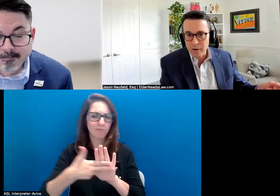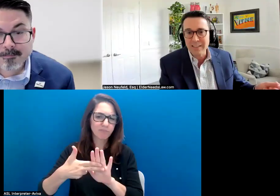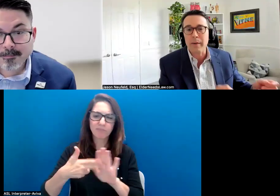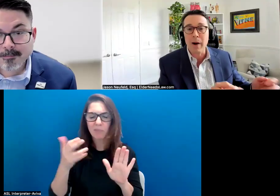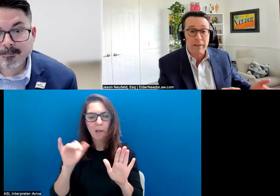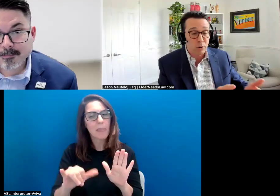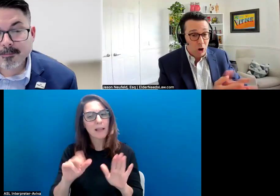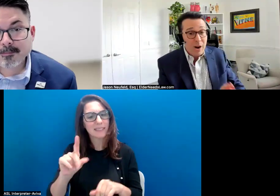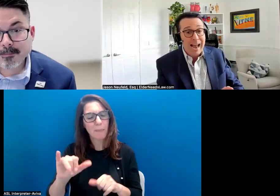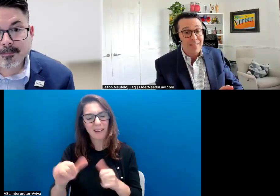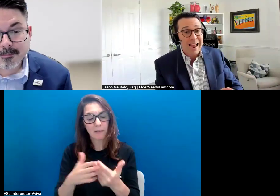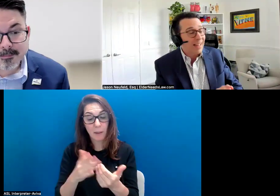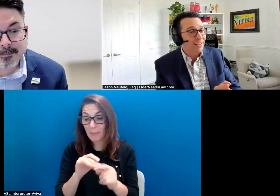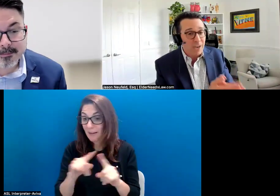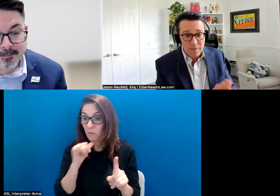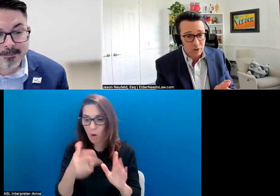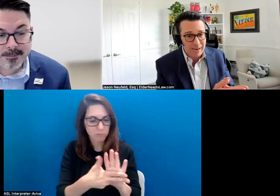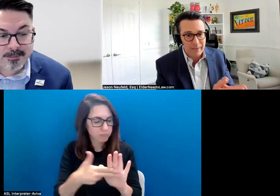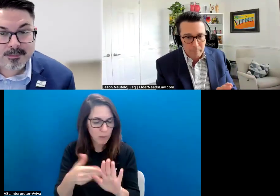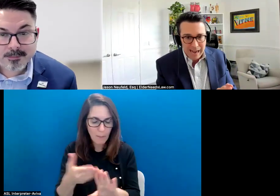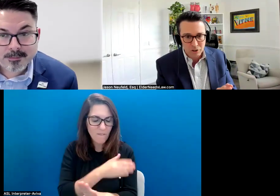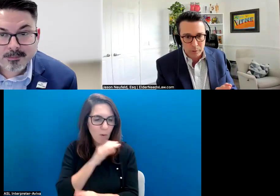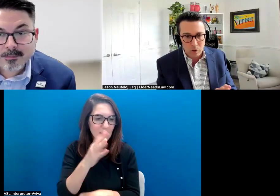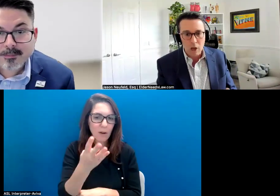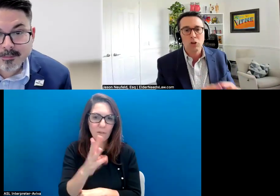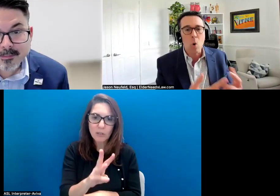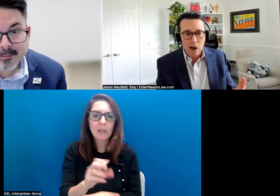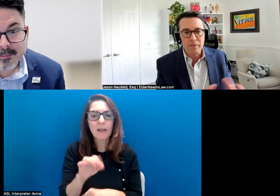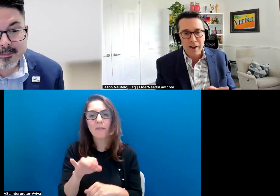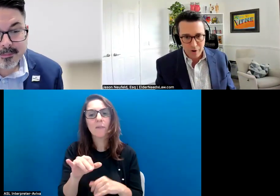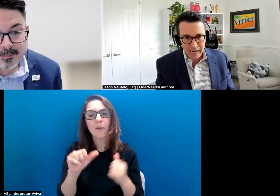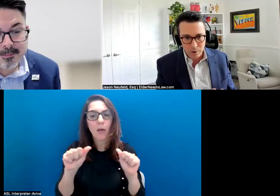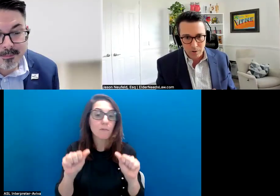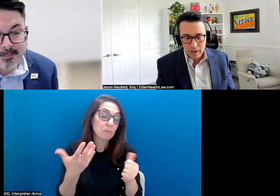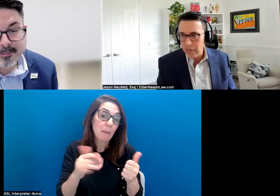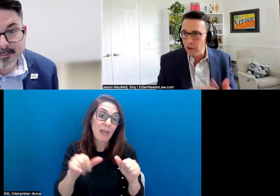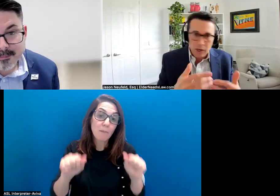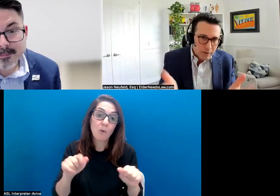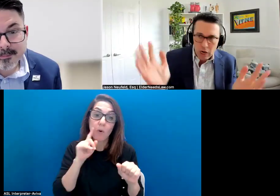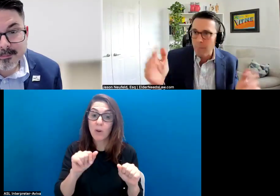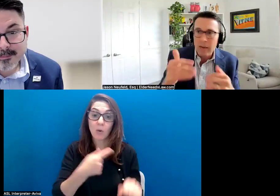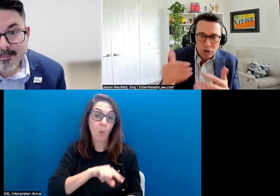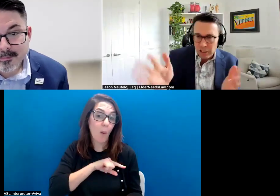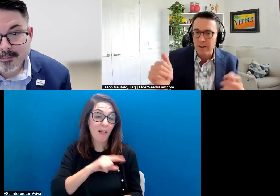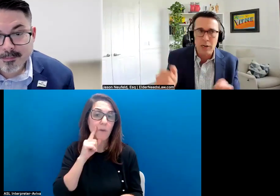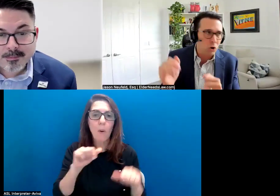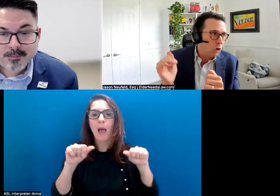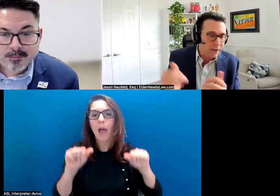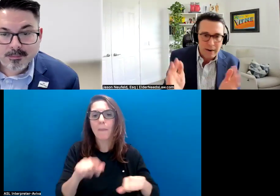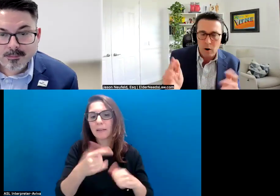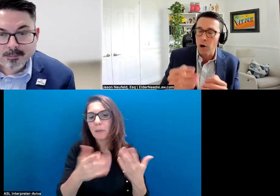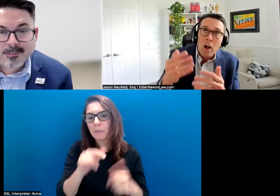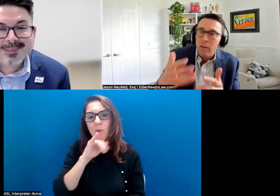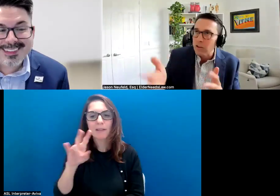it super easy. But if you don't have that, that doesn't necessarily mean it's impossible to qualify for ABLE. If you're coming to me, you're 70 years